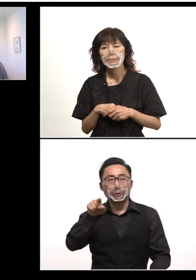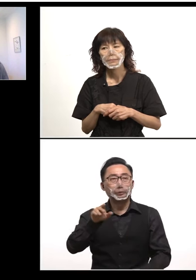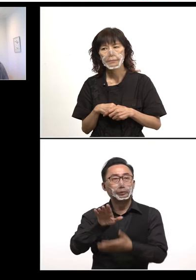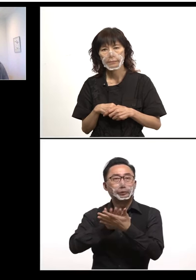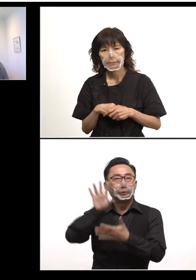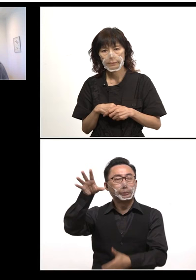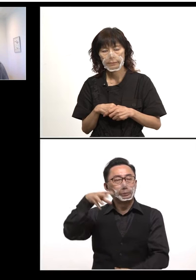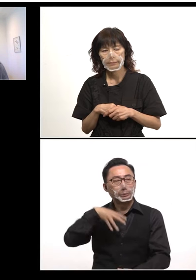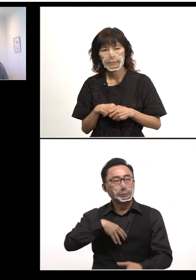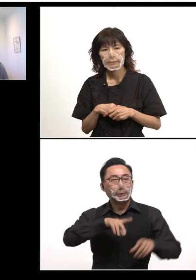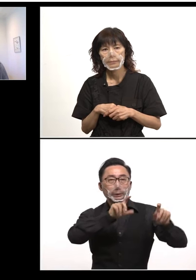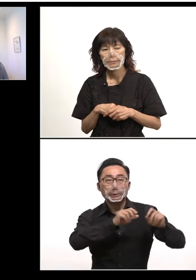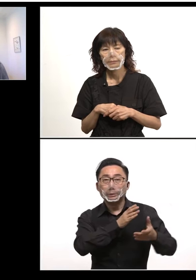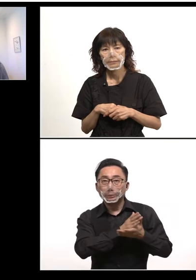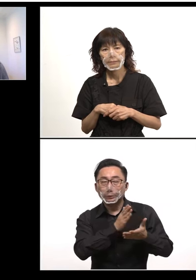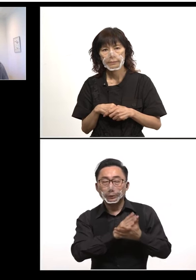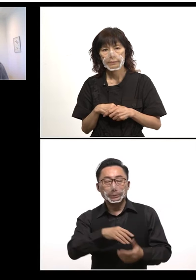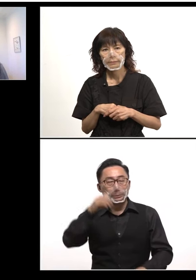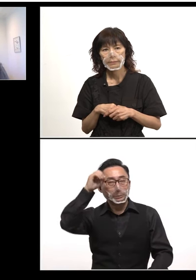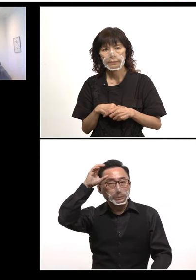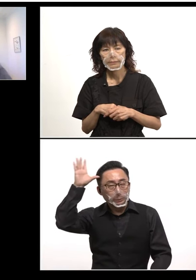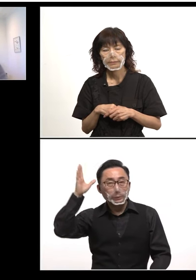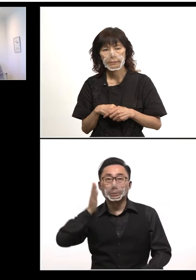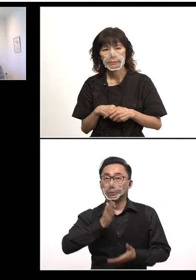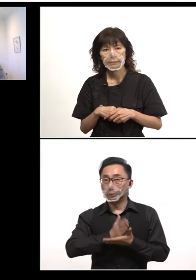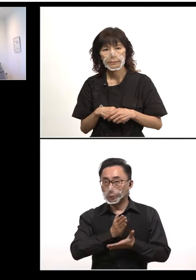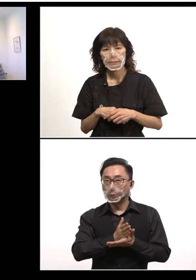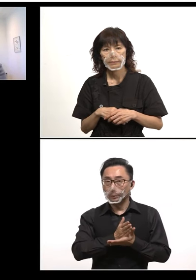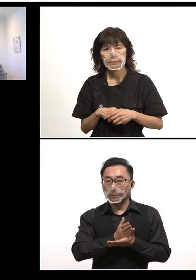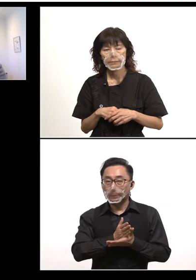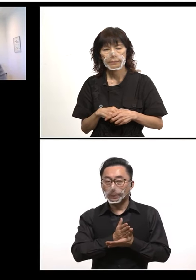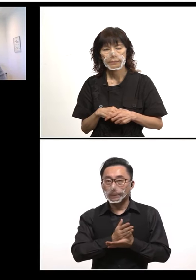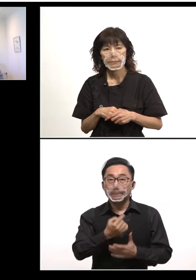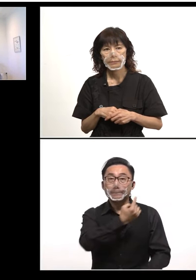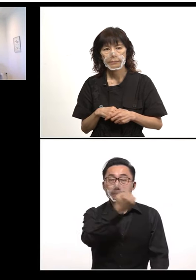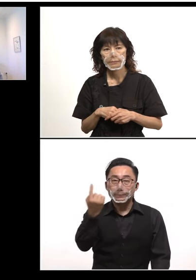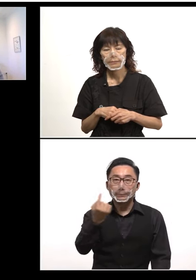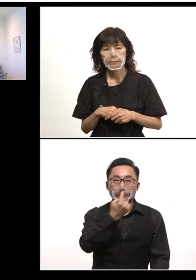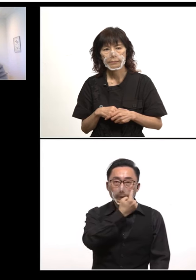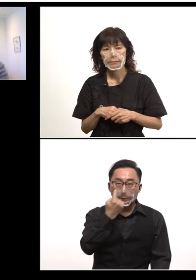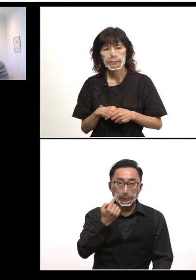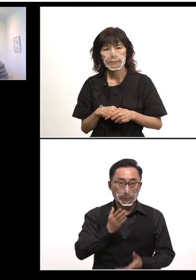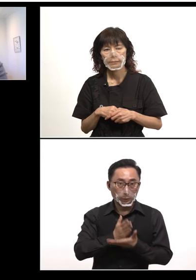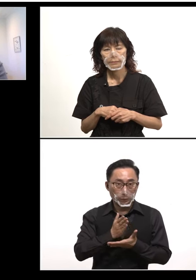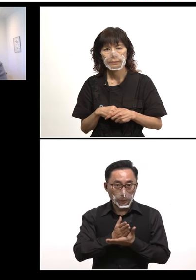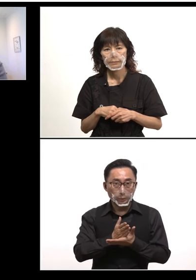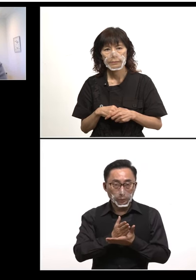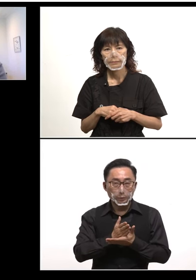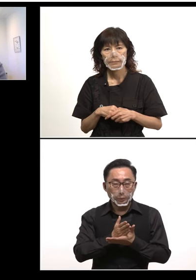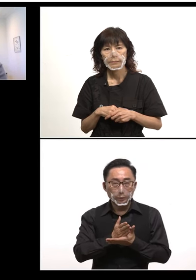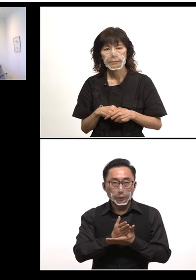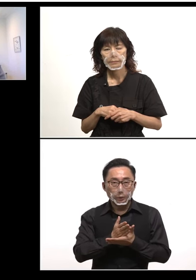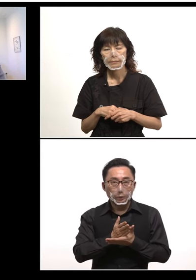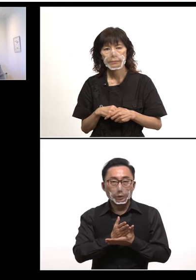this about a different person's eye. But it doesn't mean that The blind don't have a feeling about color.